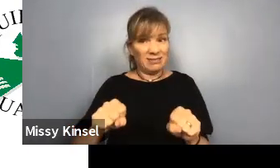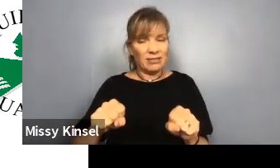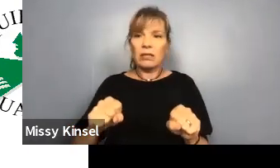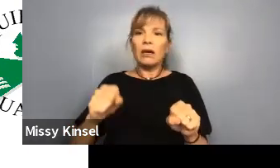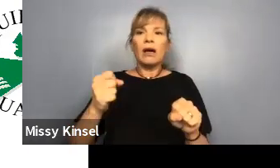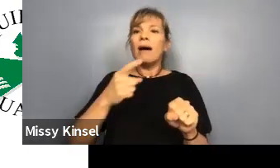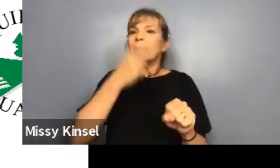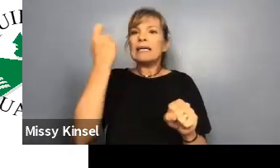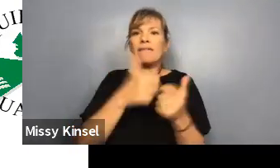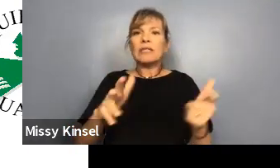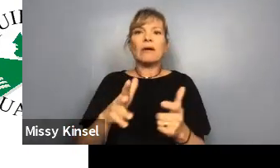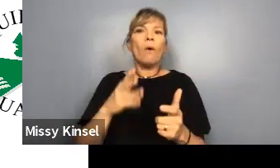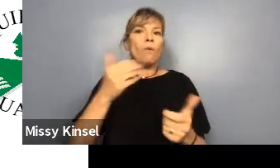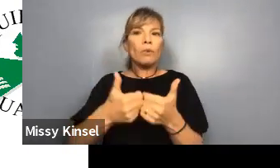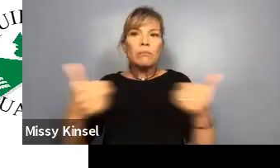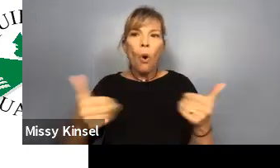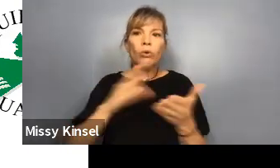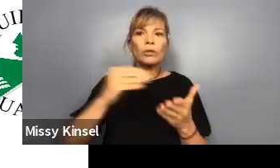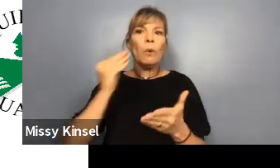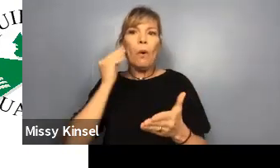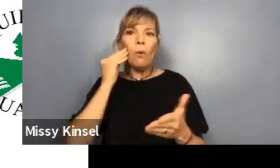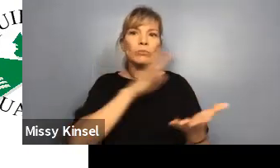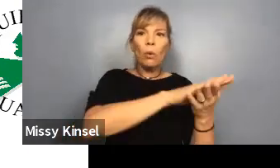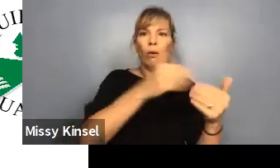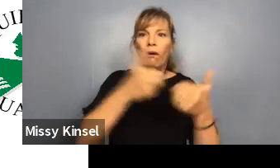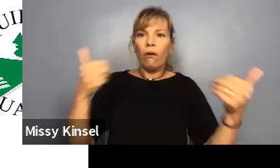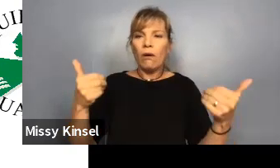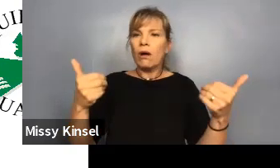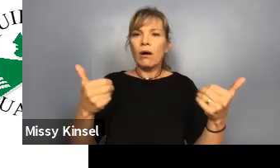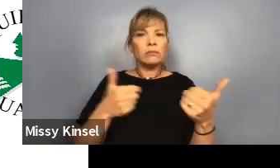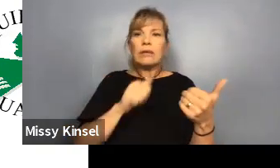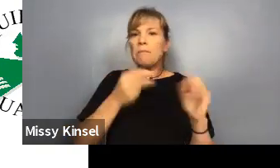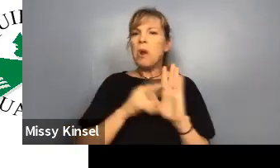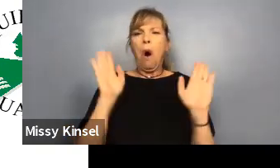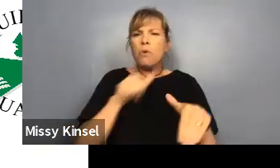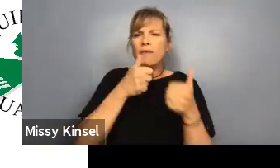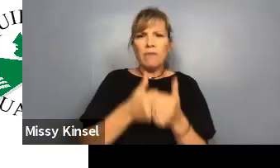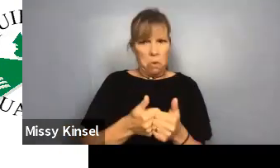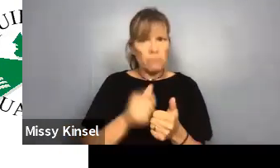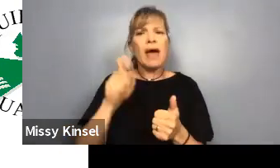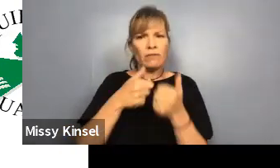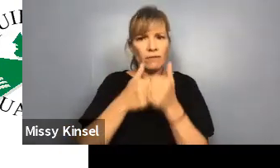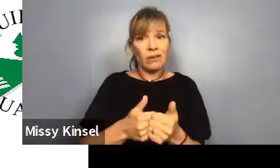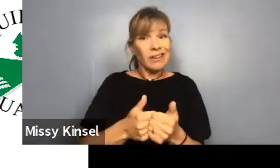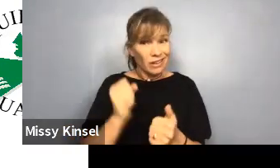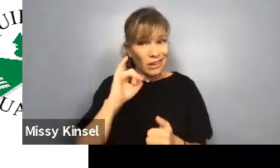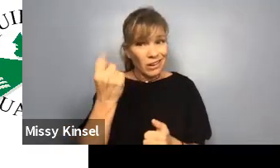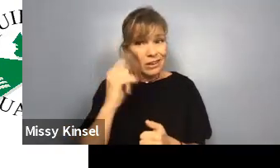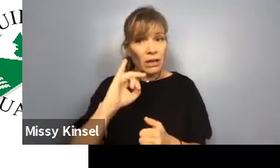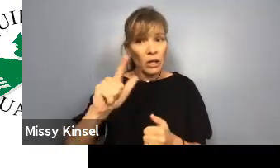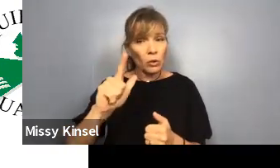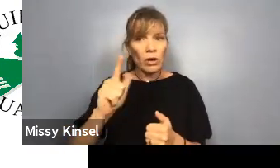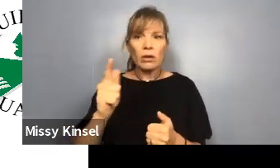everything is remote doesn't mean that they don't have to follow the IEP. And in Illinois, all the schools went to remote learning on